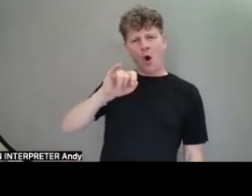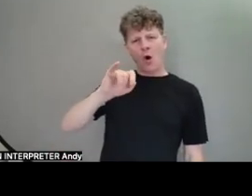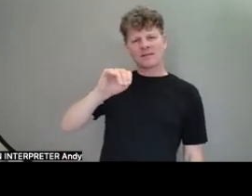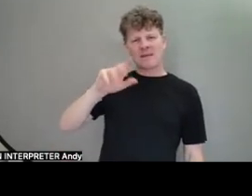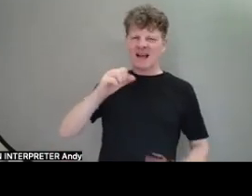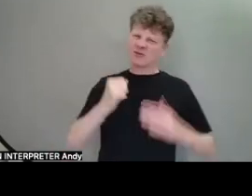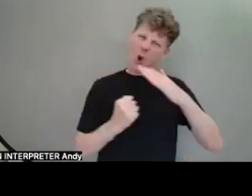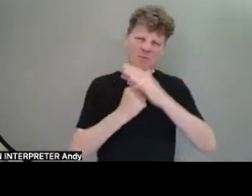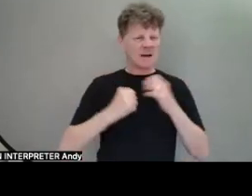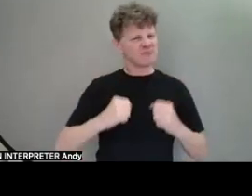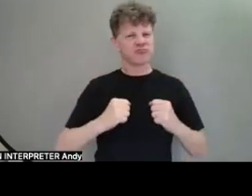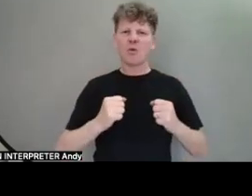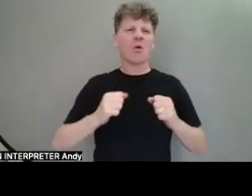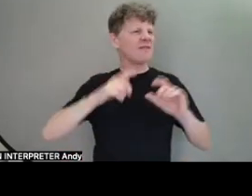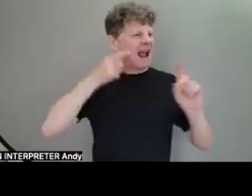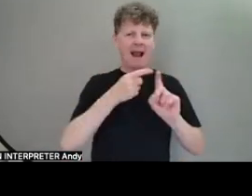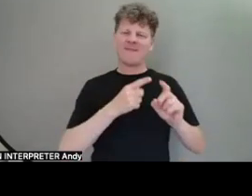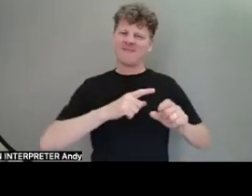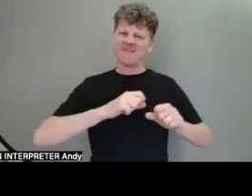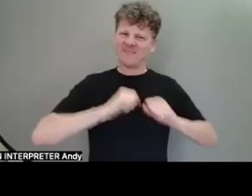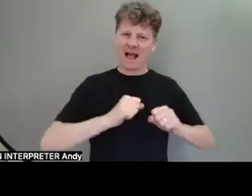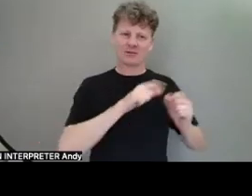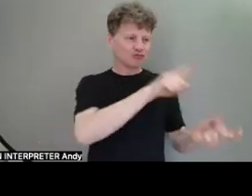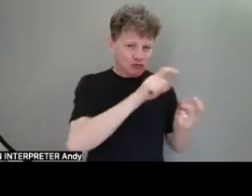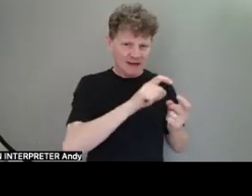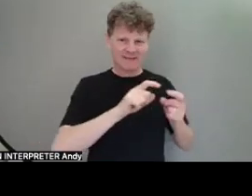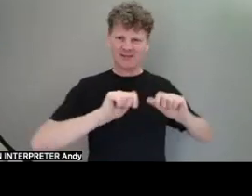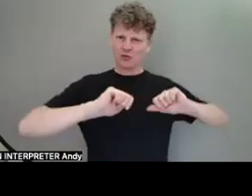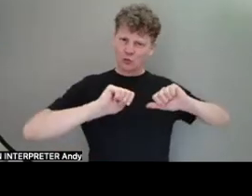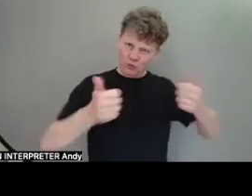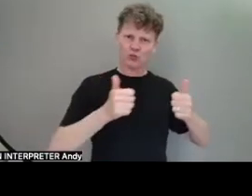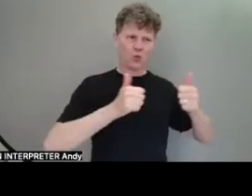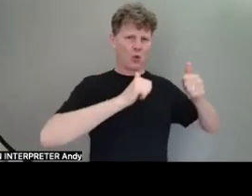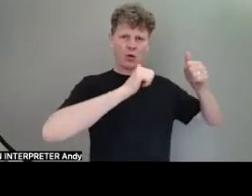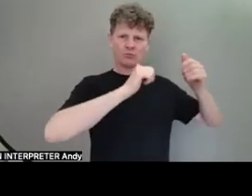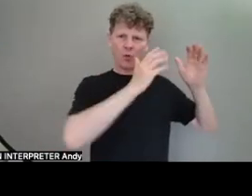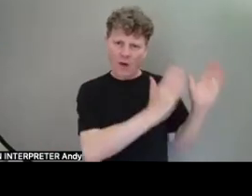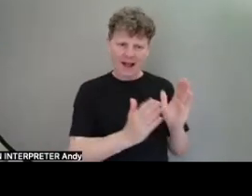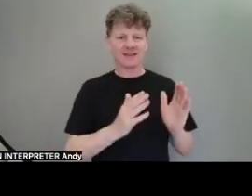and efficient organization.